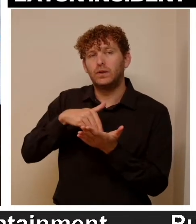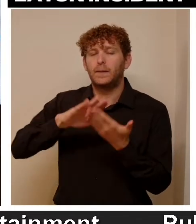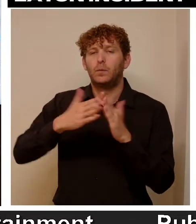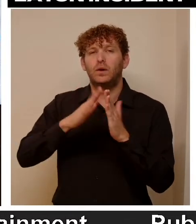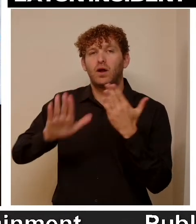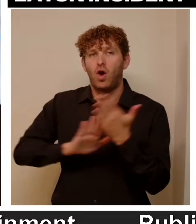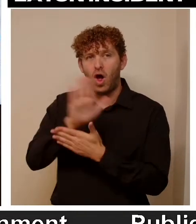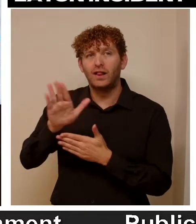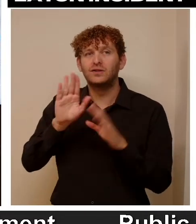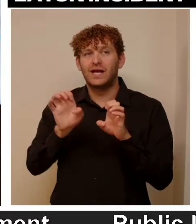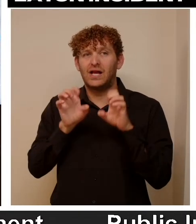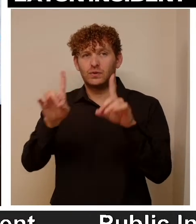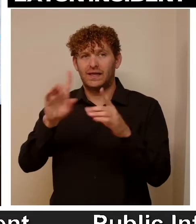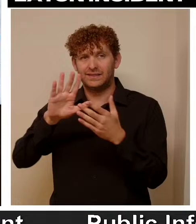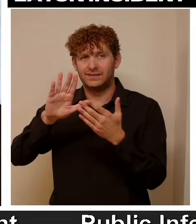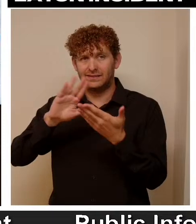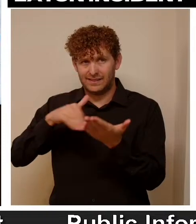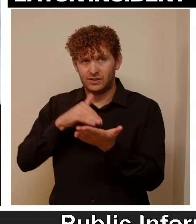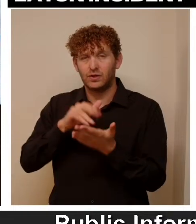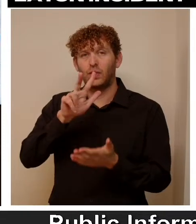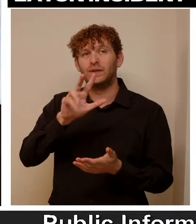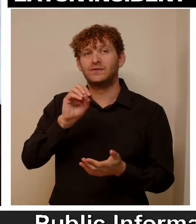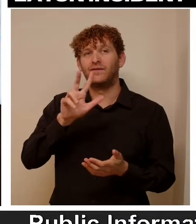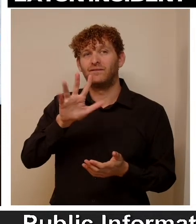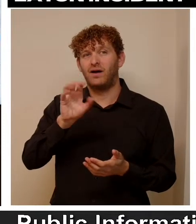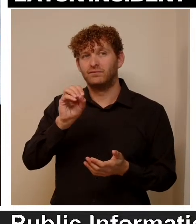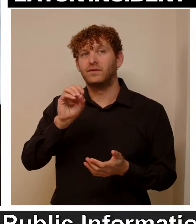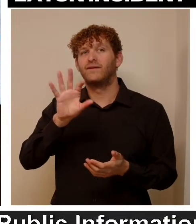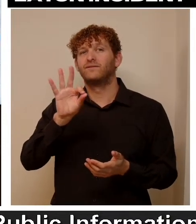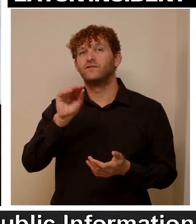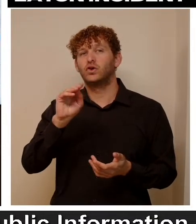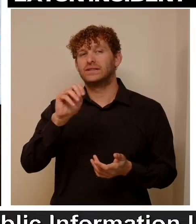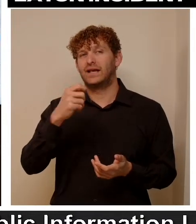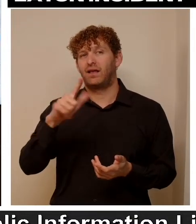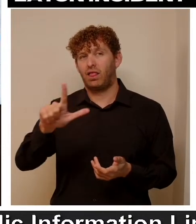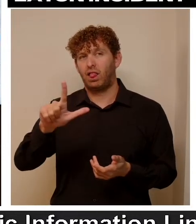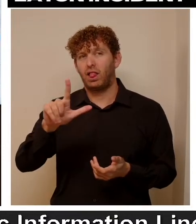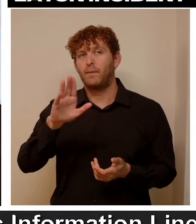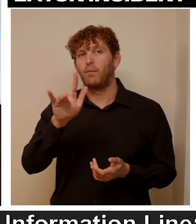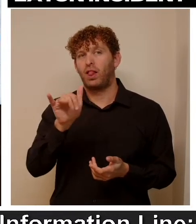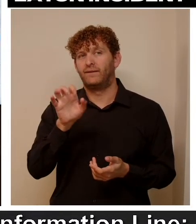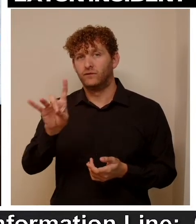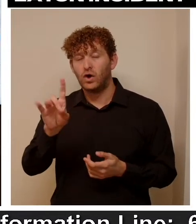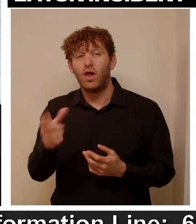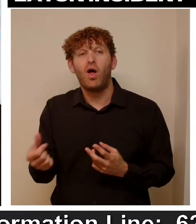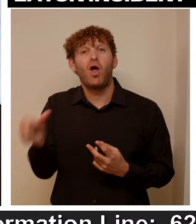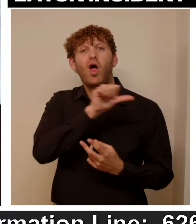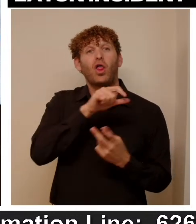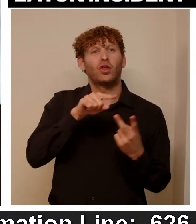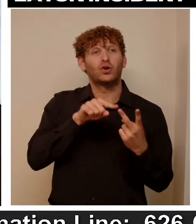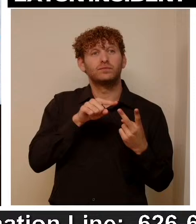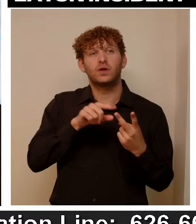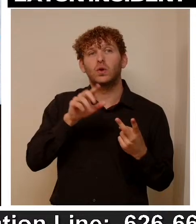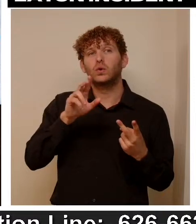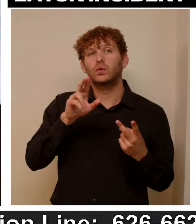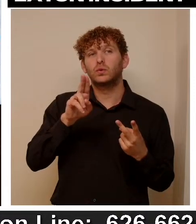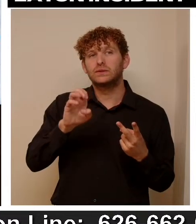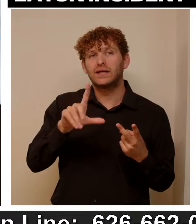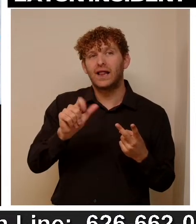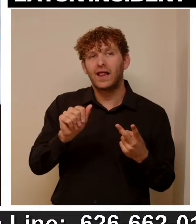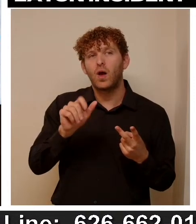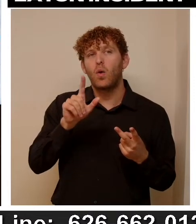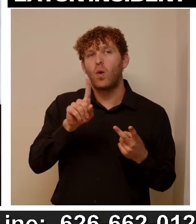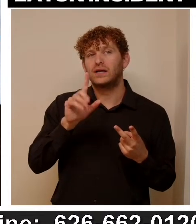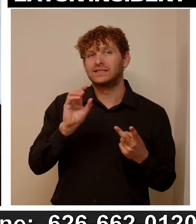3035 East Foothill Boulevard in Pasadena, and at the UCLA Research Park West, 10850 West